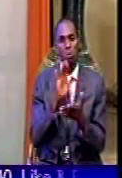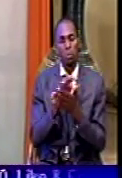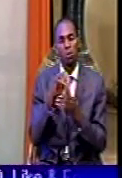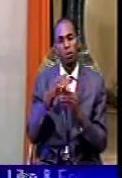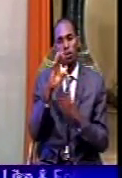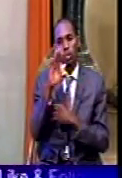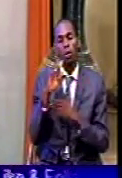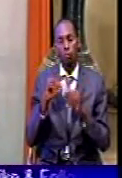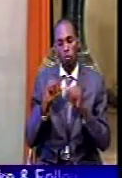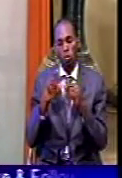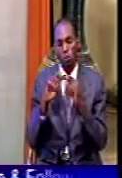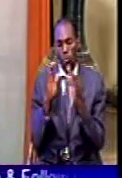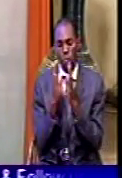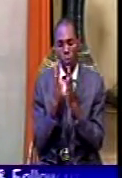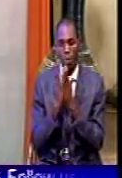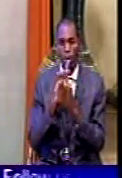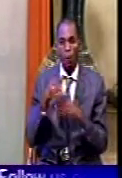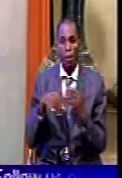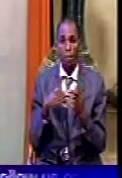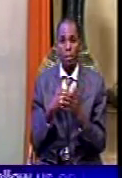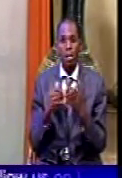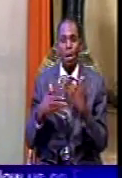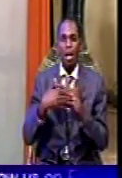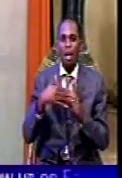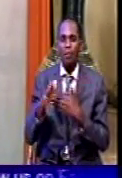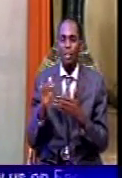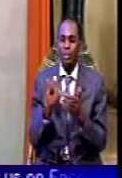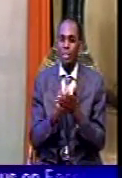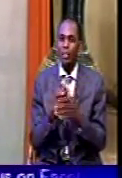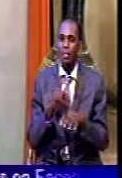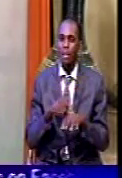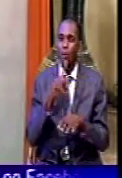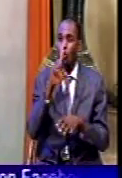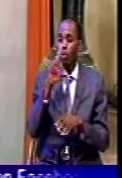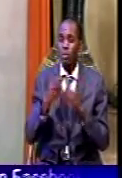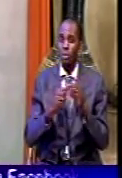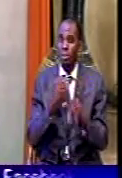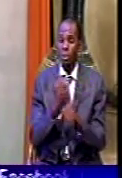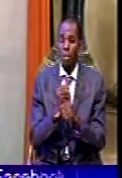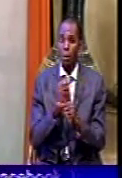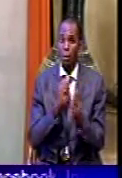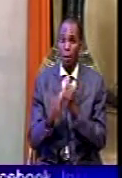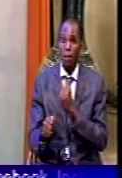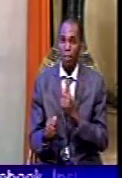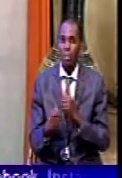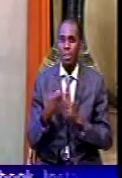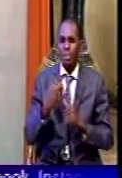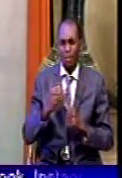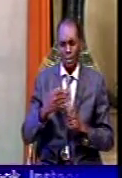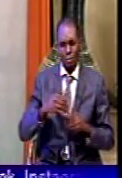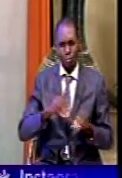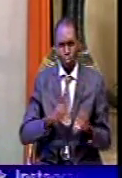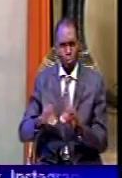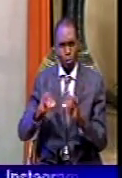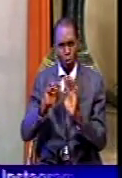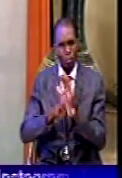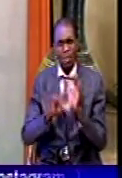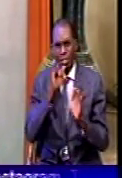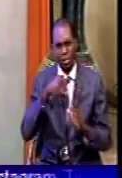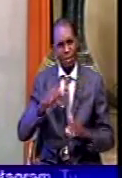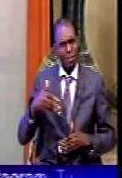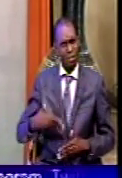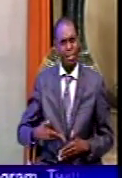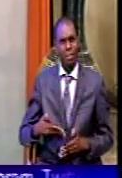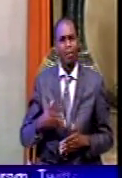was early this month that I went for that one. And I believed God that as Jesus is coming, that in fact I and